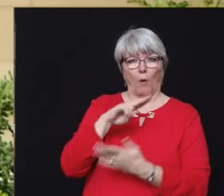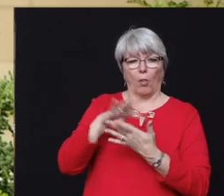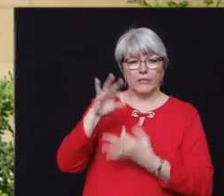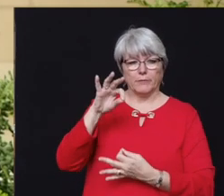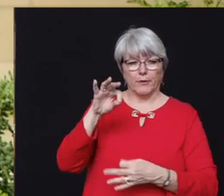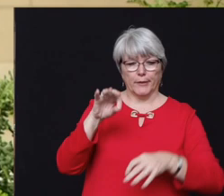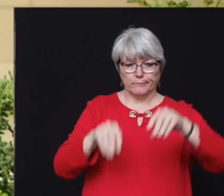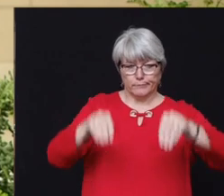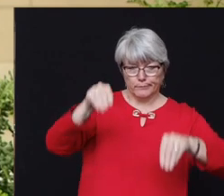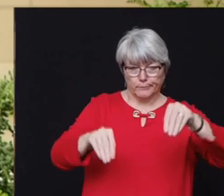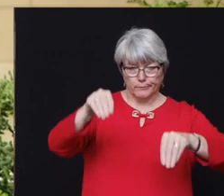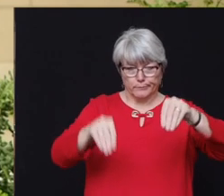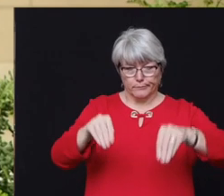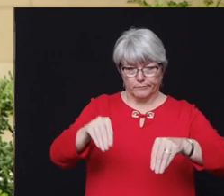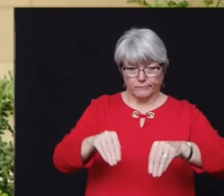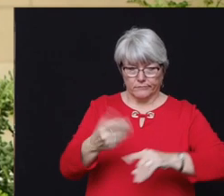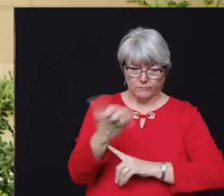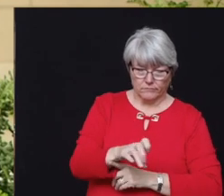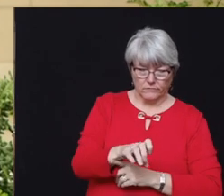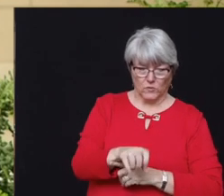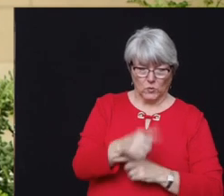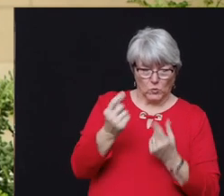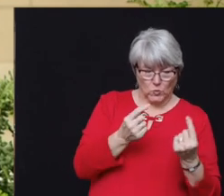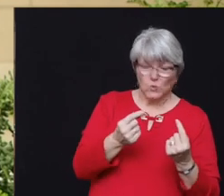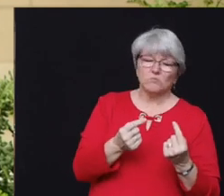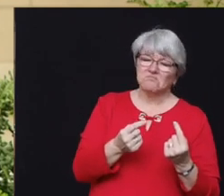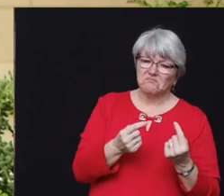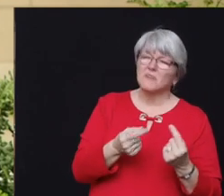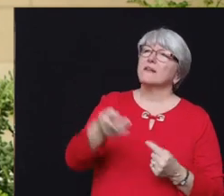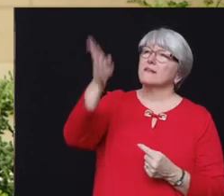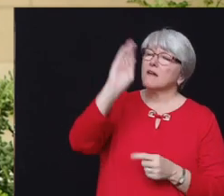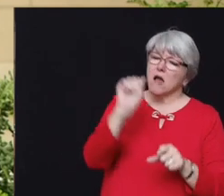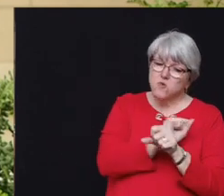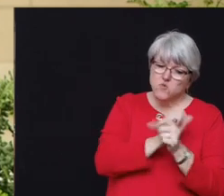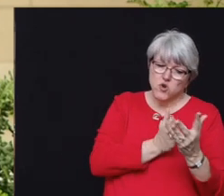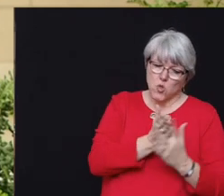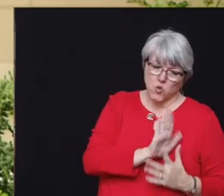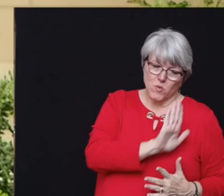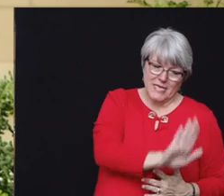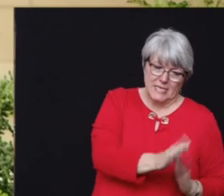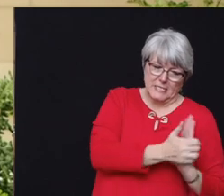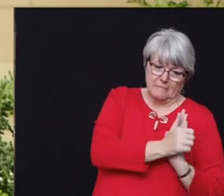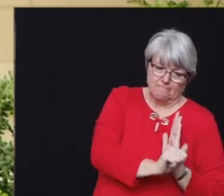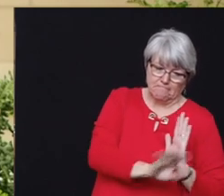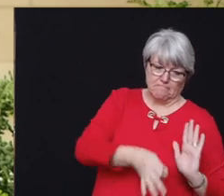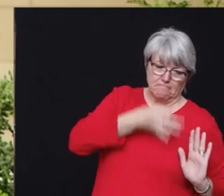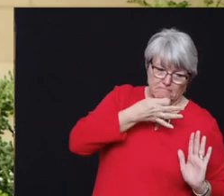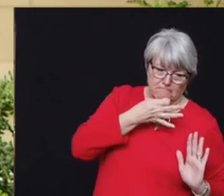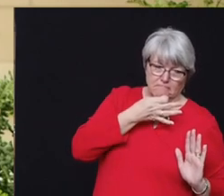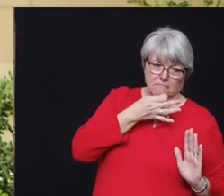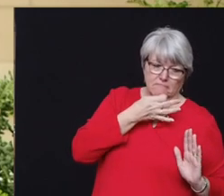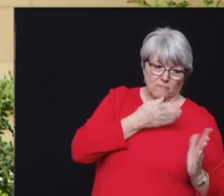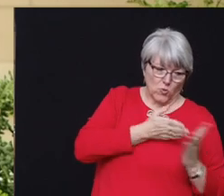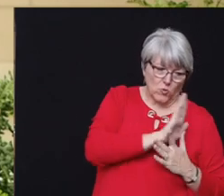Spirit's hand simply pulling the strings. God works through David's gifts and through his talents